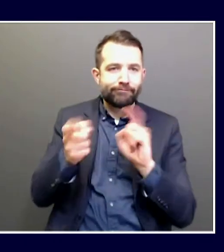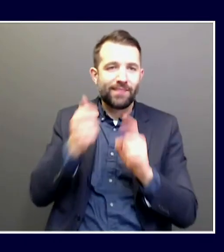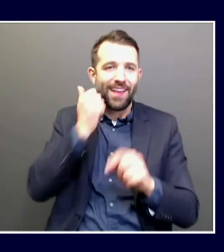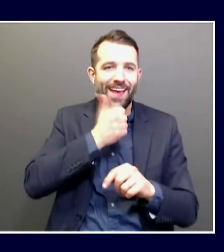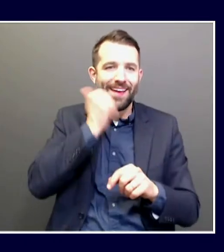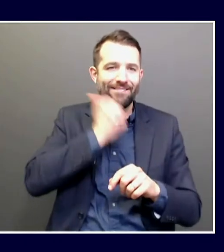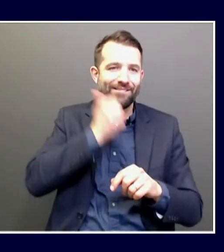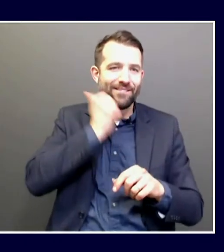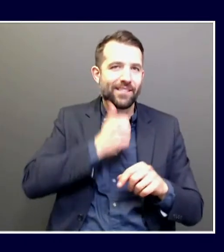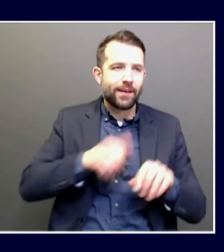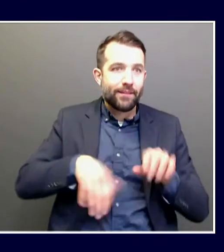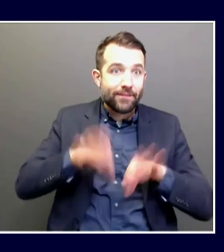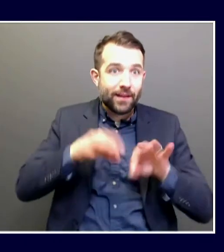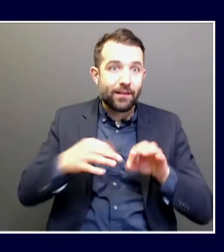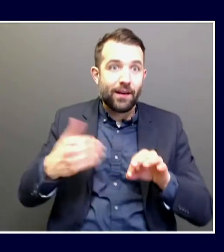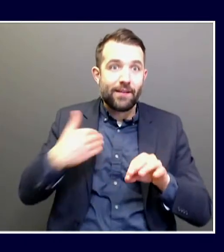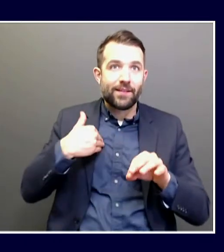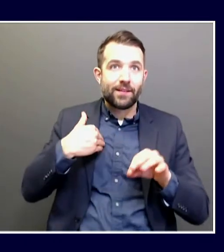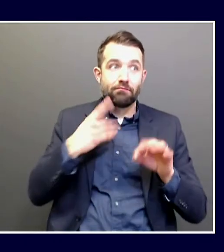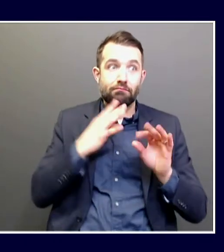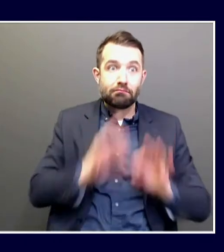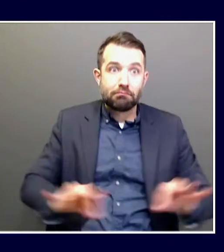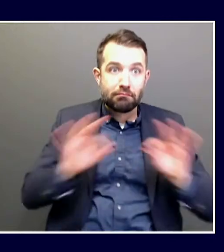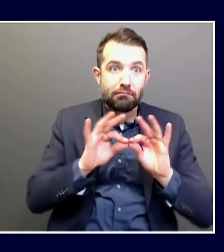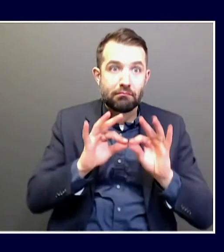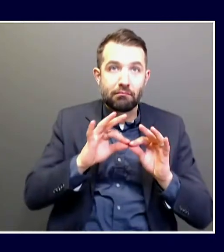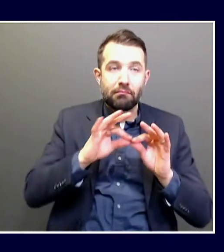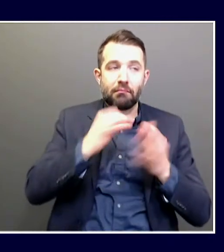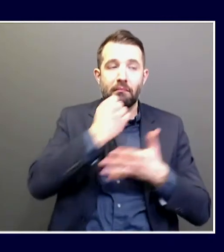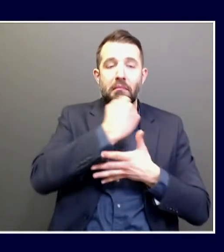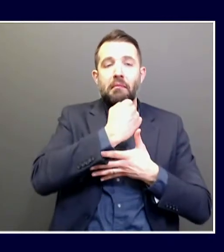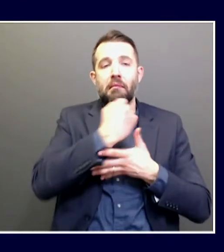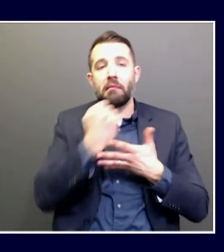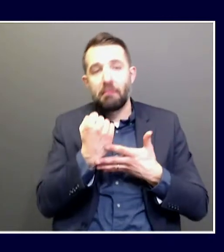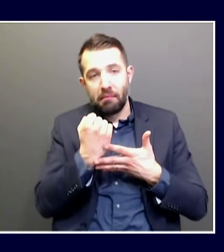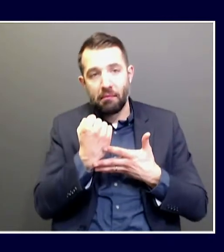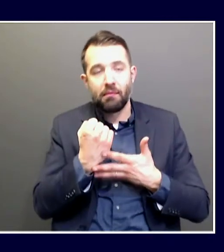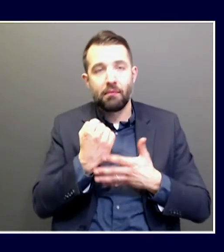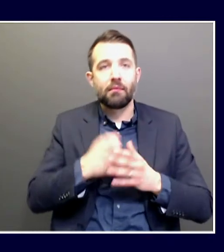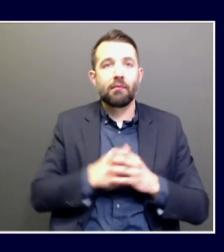things are steps in that direction toward that sort of endemic state.